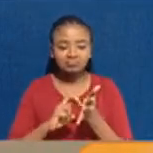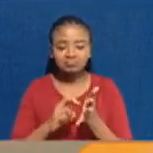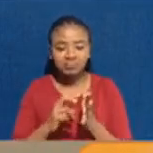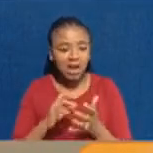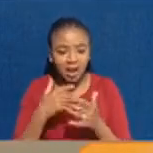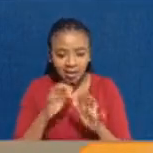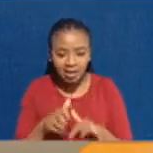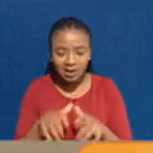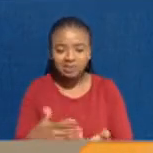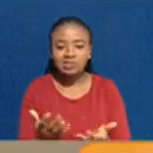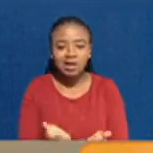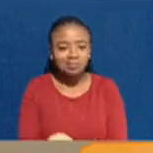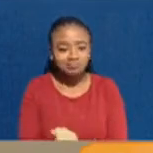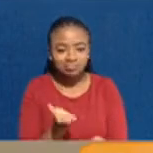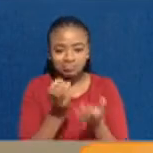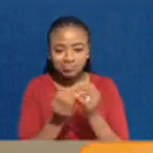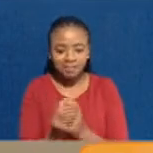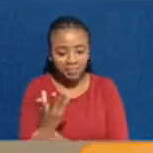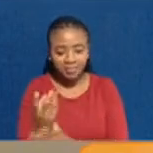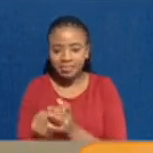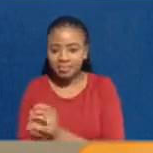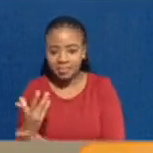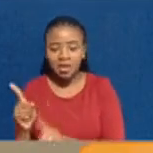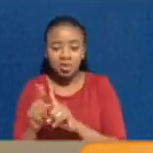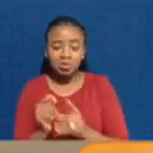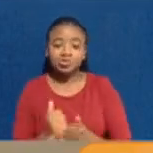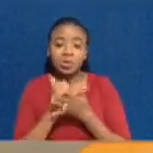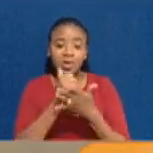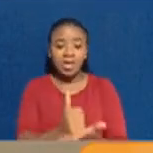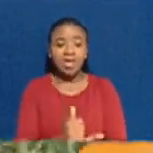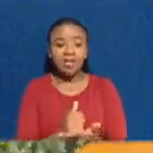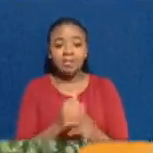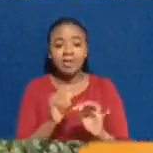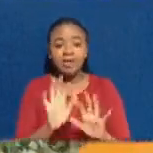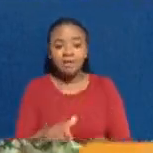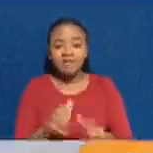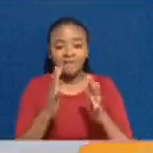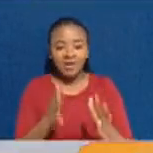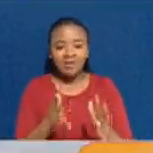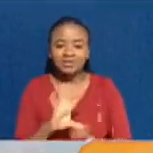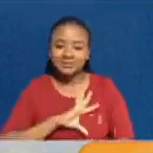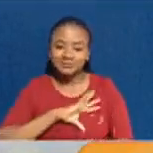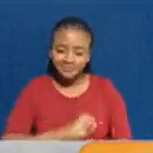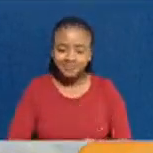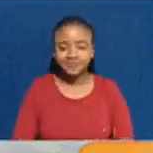cushion the farmers against the shocks of climate change.